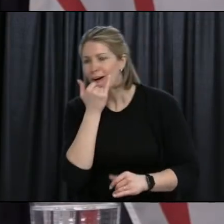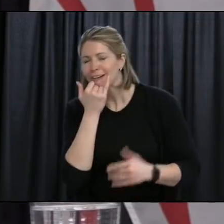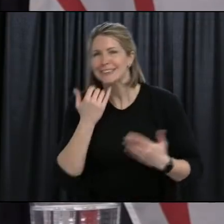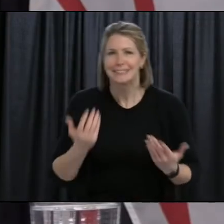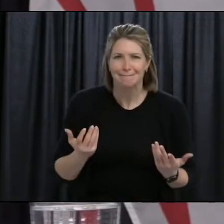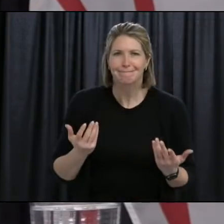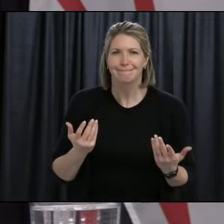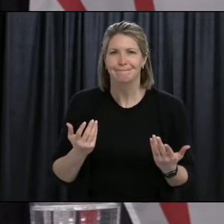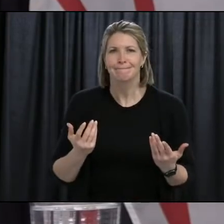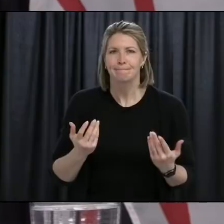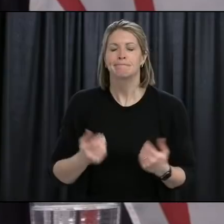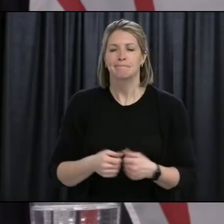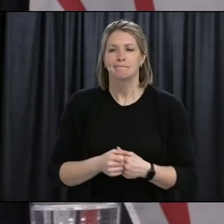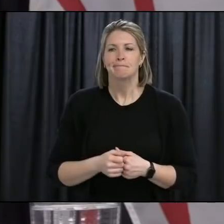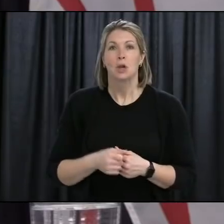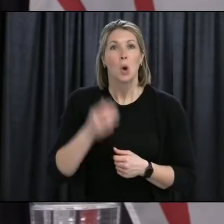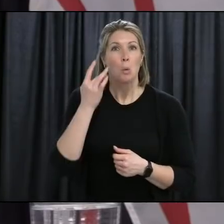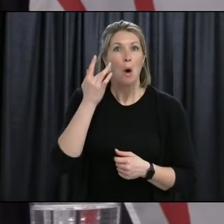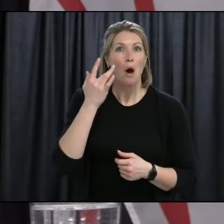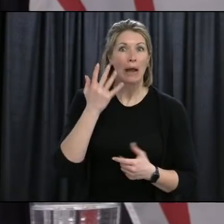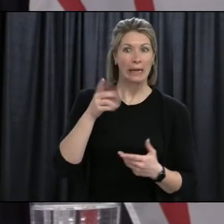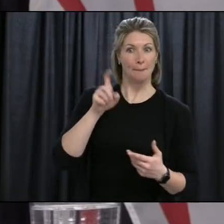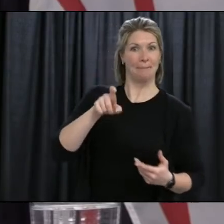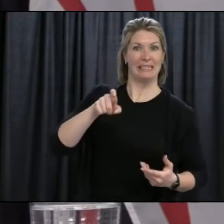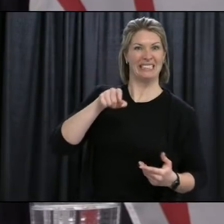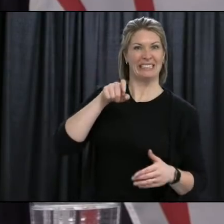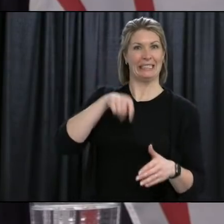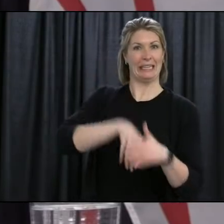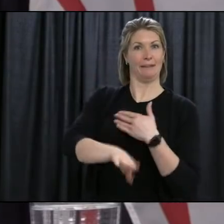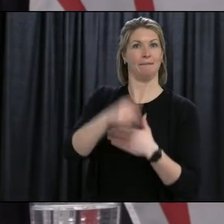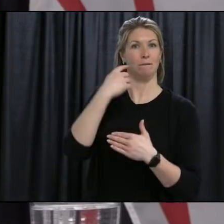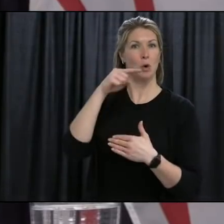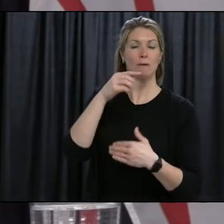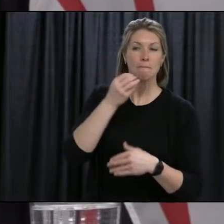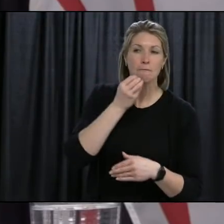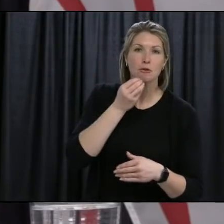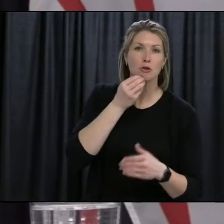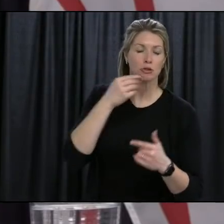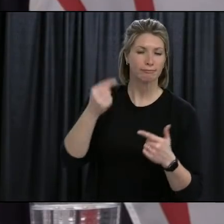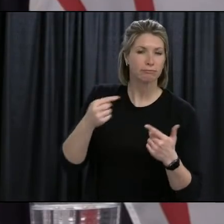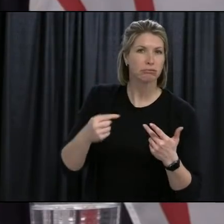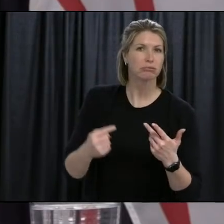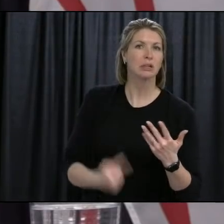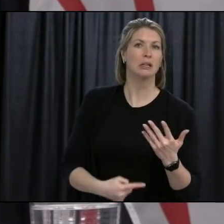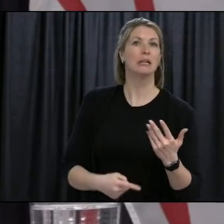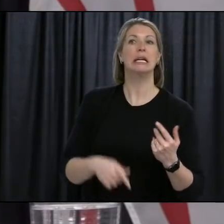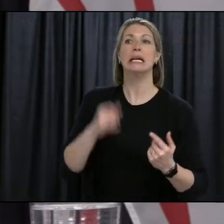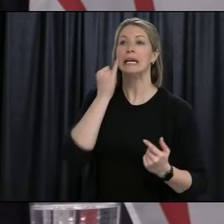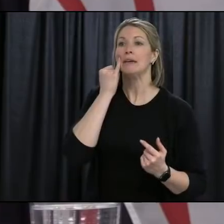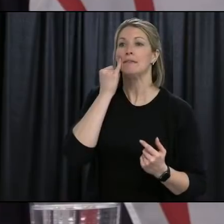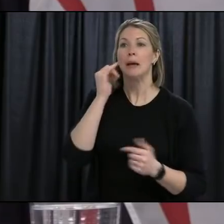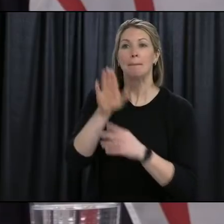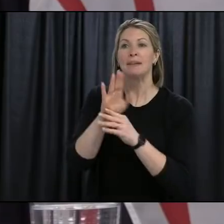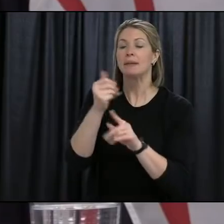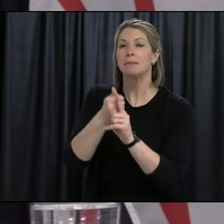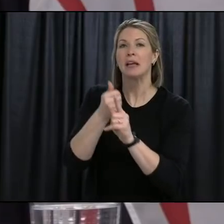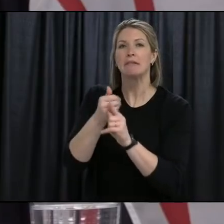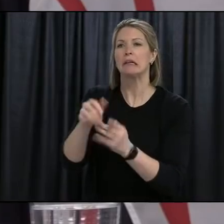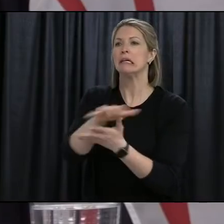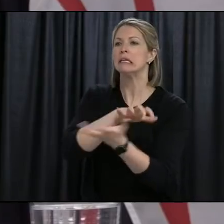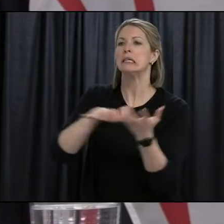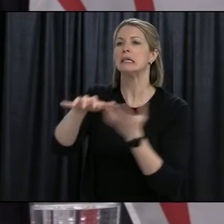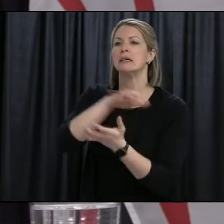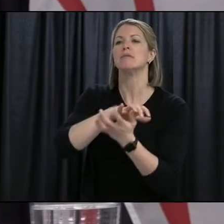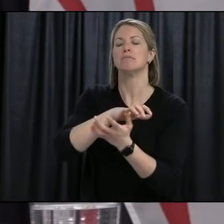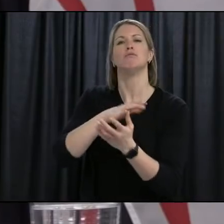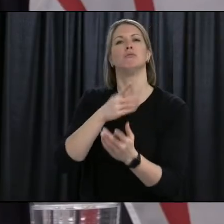people avail of essential services, but they can certainly reach out, and we will try to help them walk through it